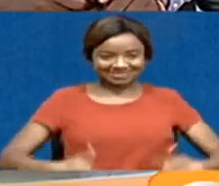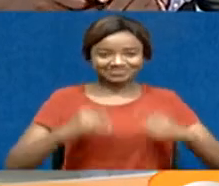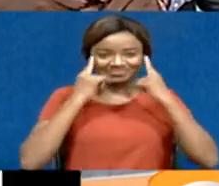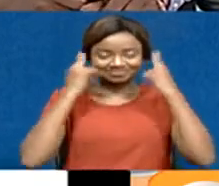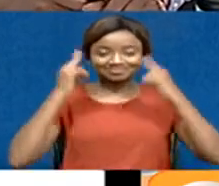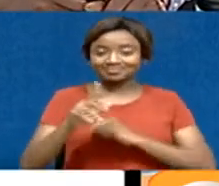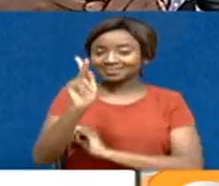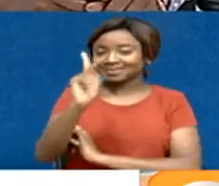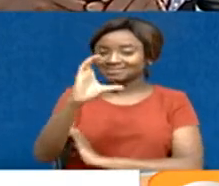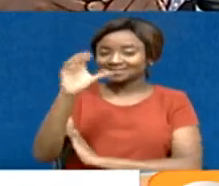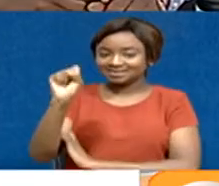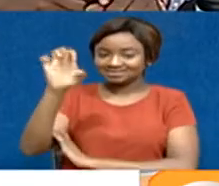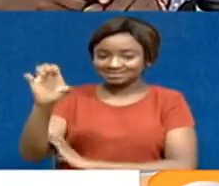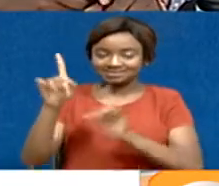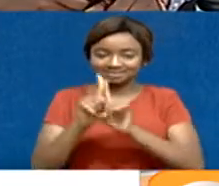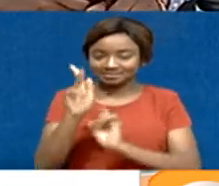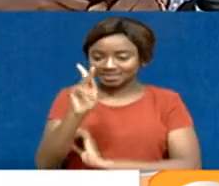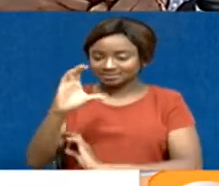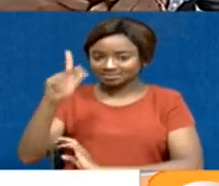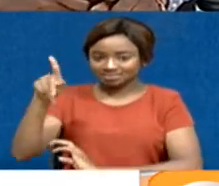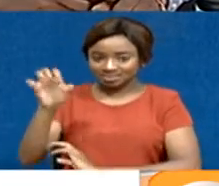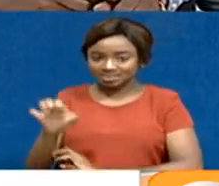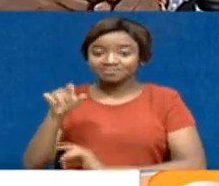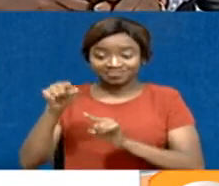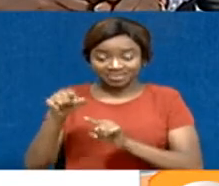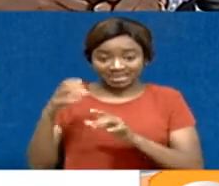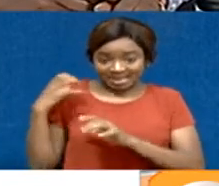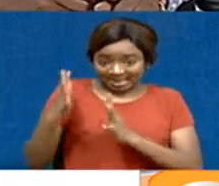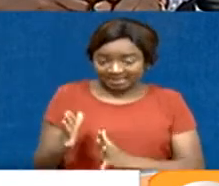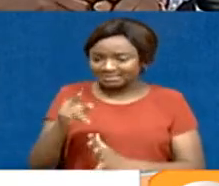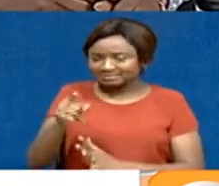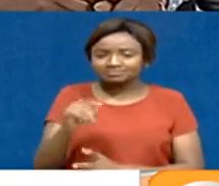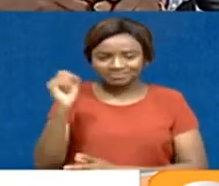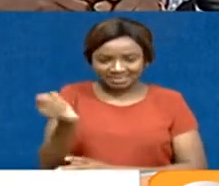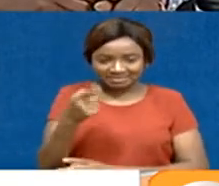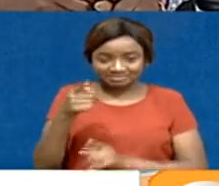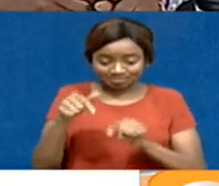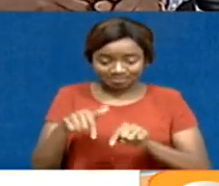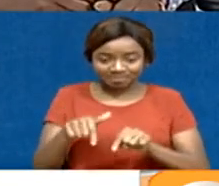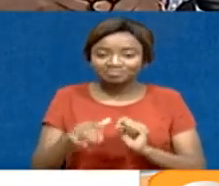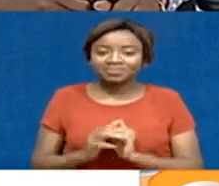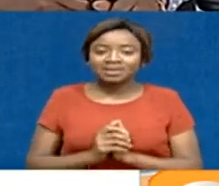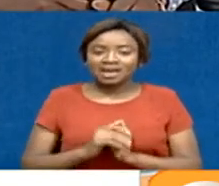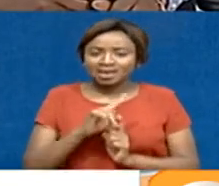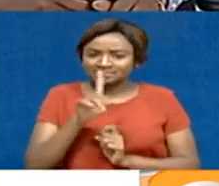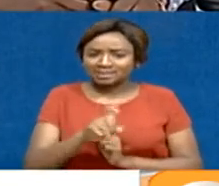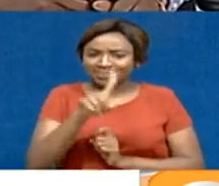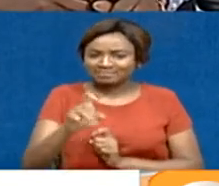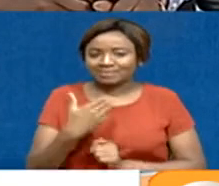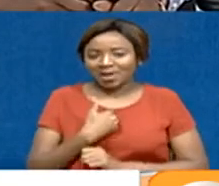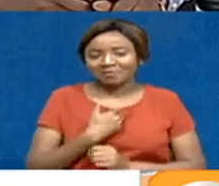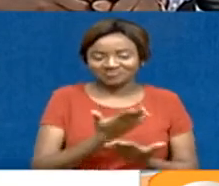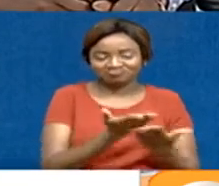KCSE and KCPE candidates are in full exam mode this month in a year that will see a general election and five national